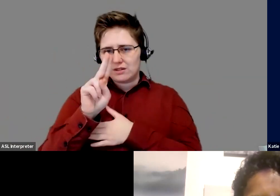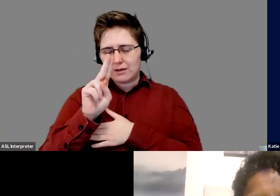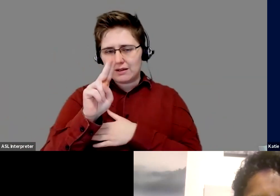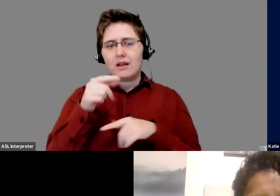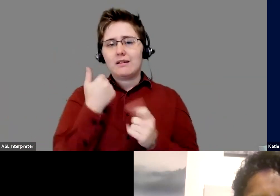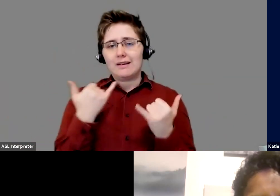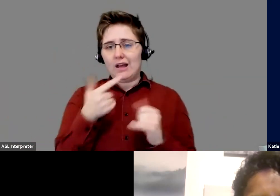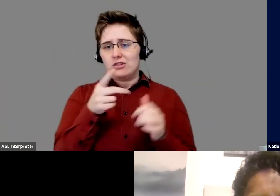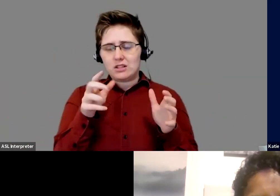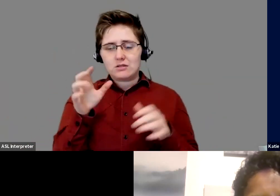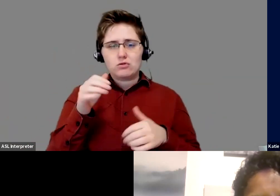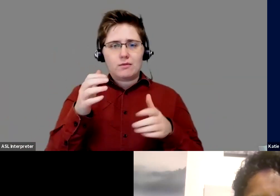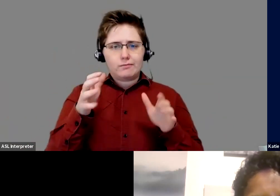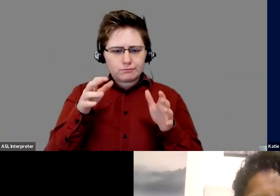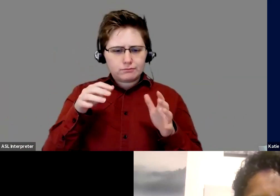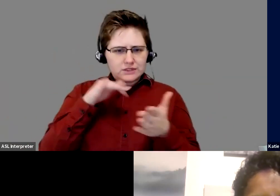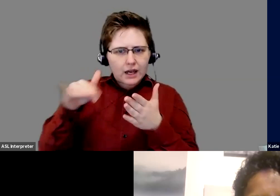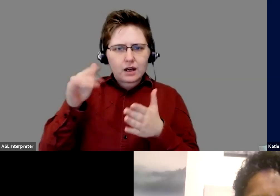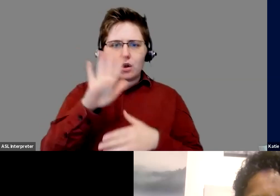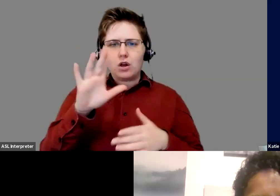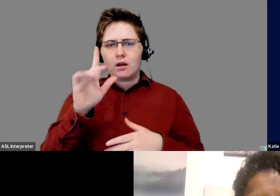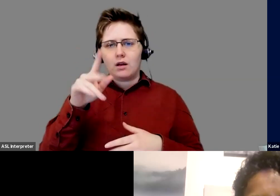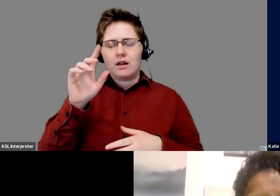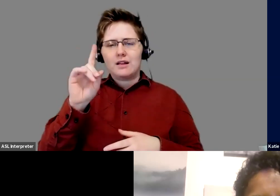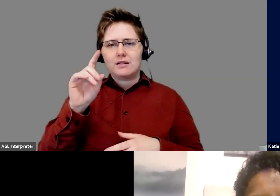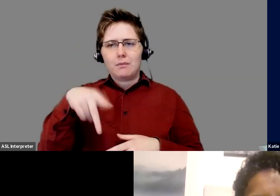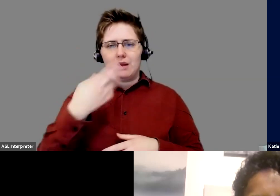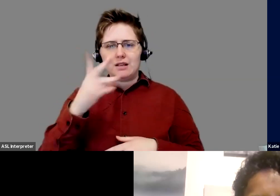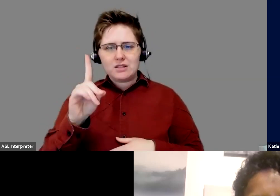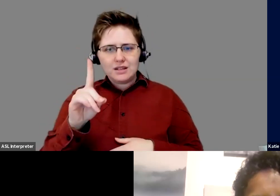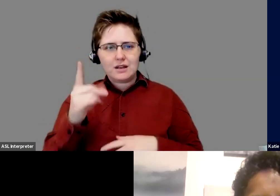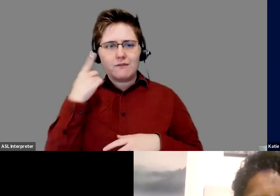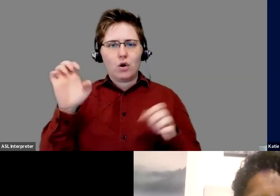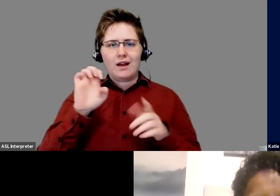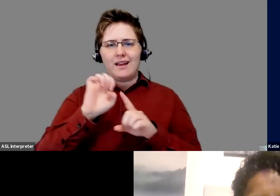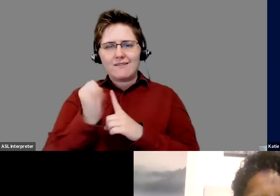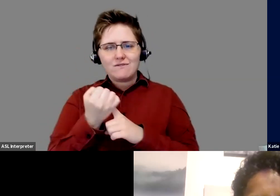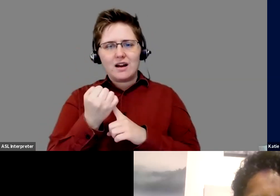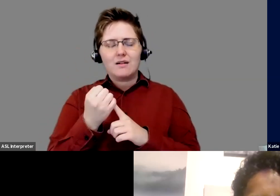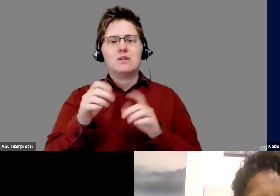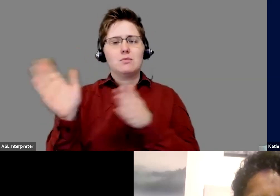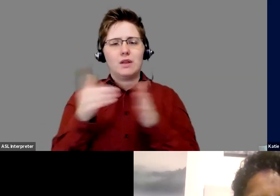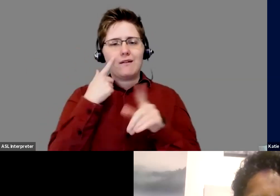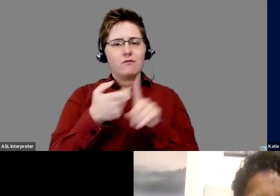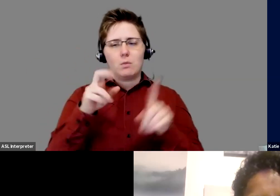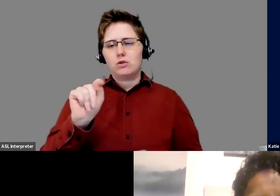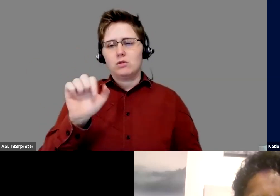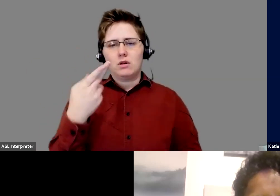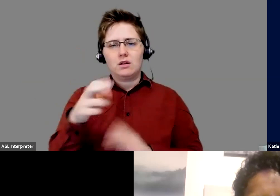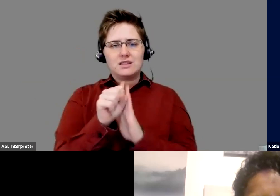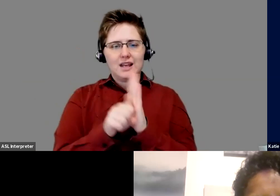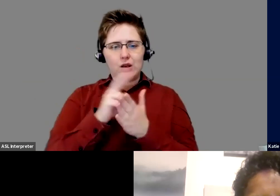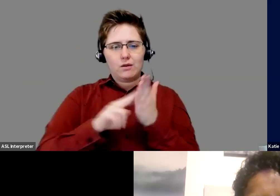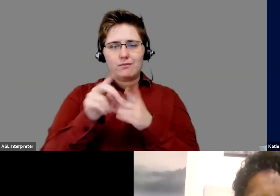pursuing a doctoral degree in Environmental Planning from Utah State University with a focus